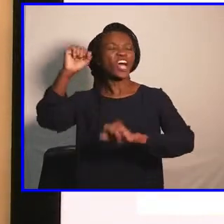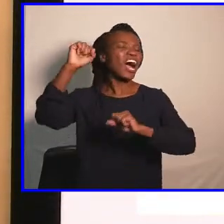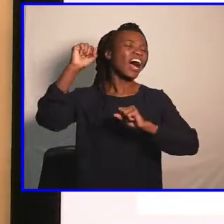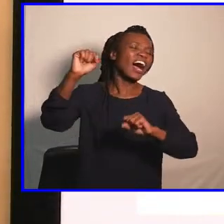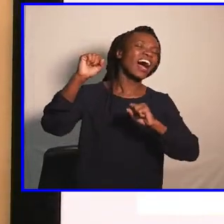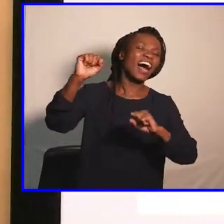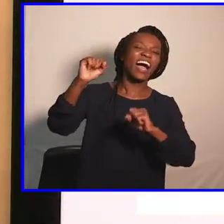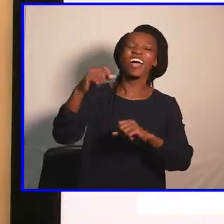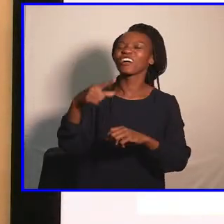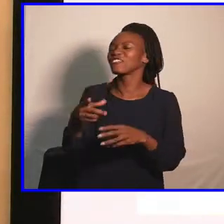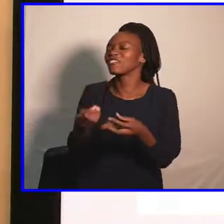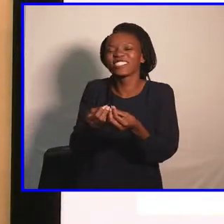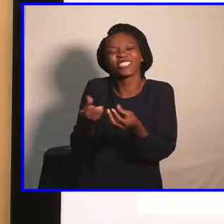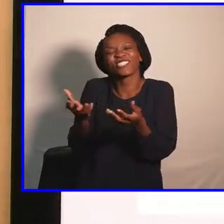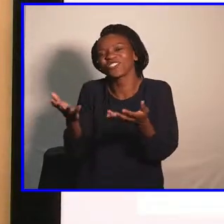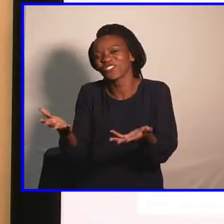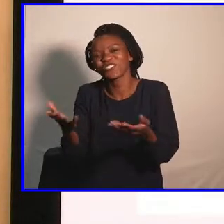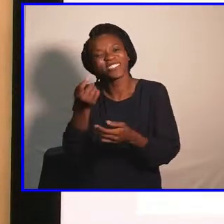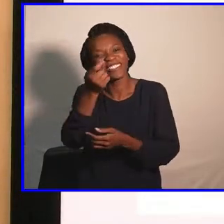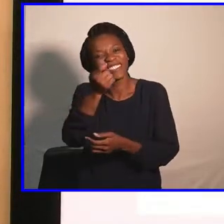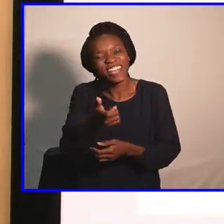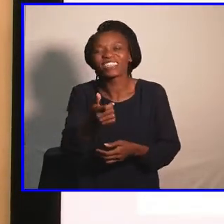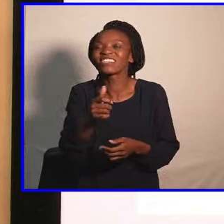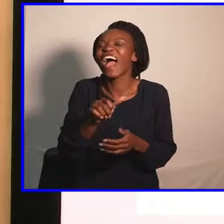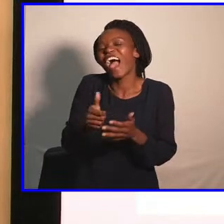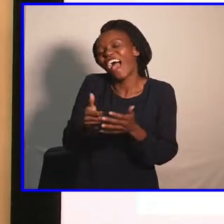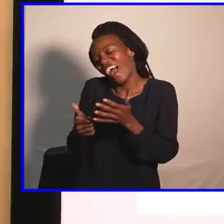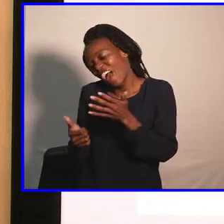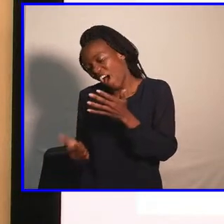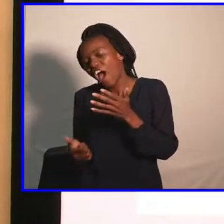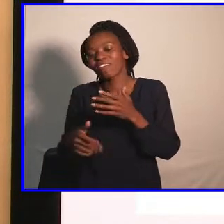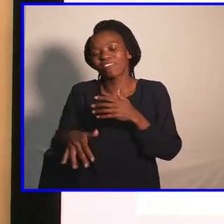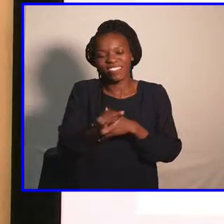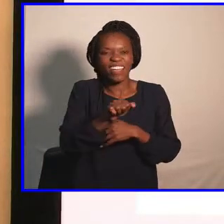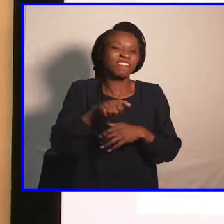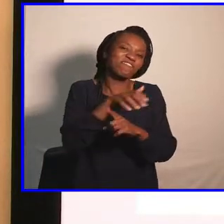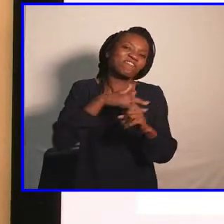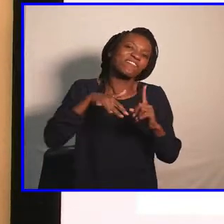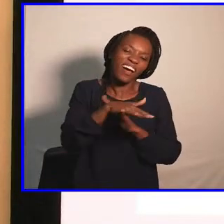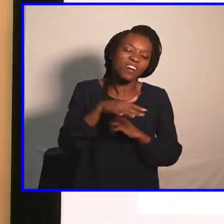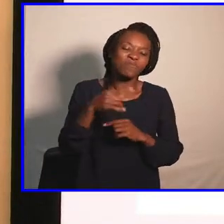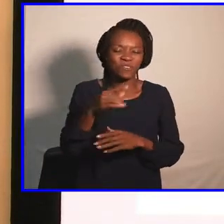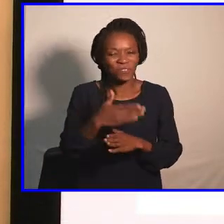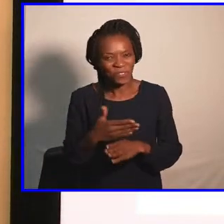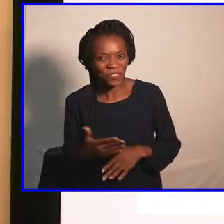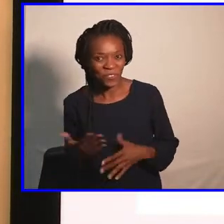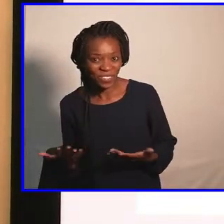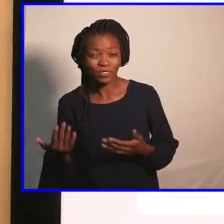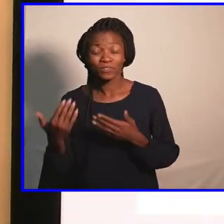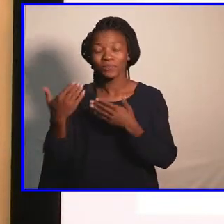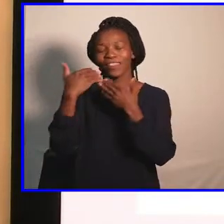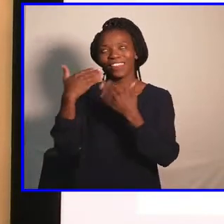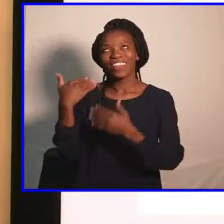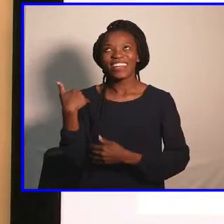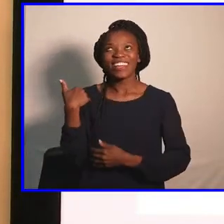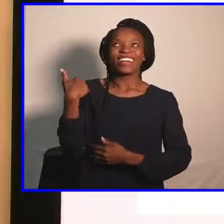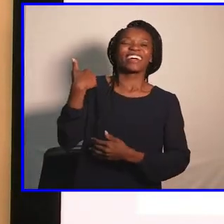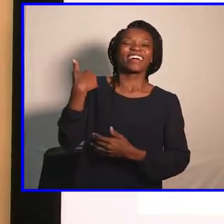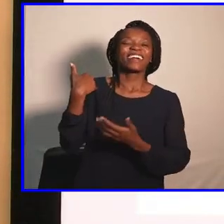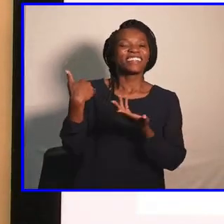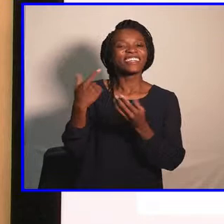over things like that and many more other conditions of employment. So thank you for reminding me of